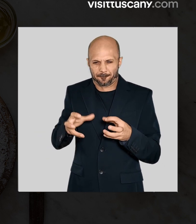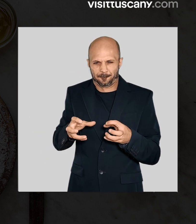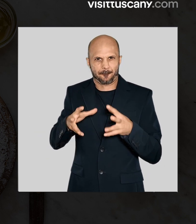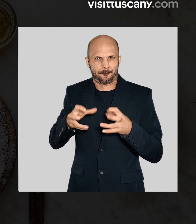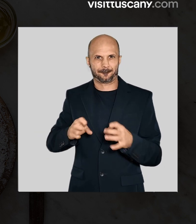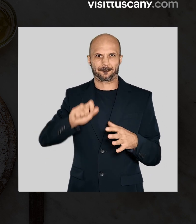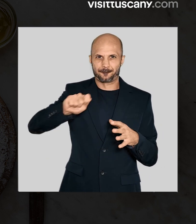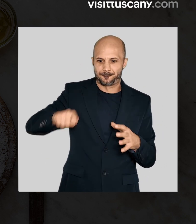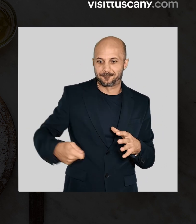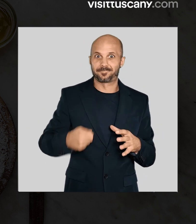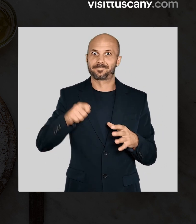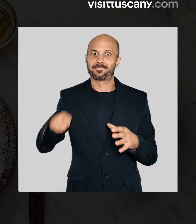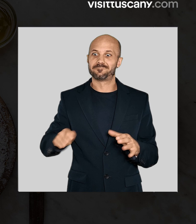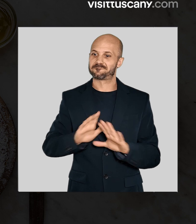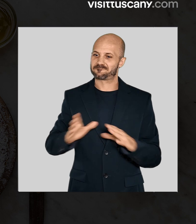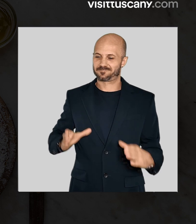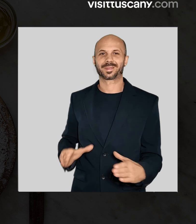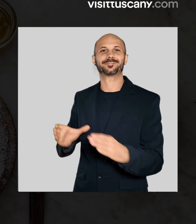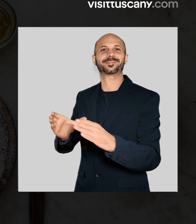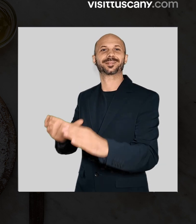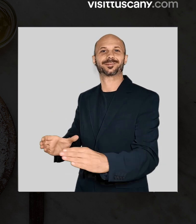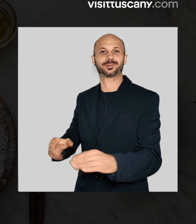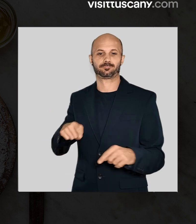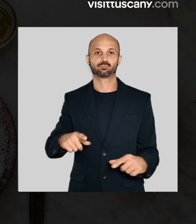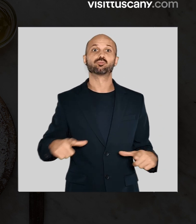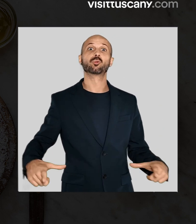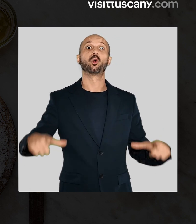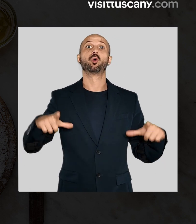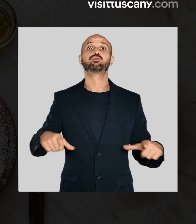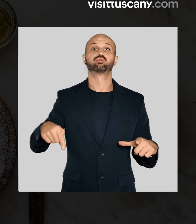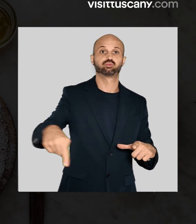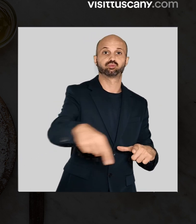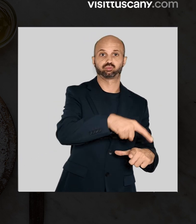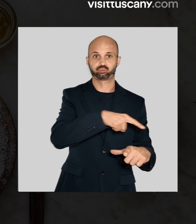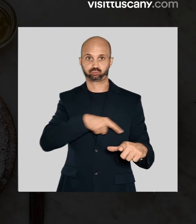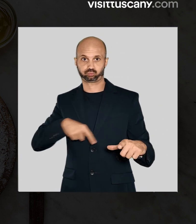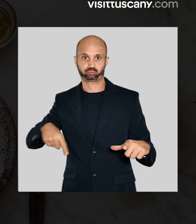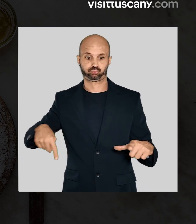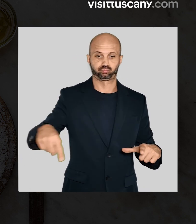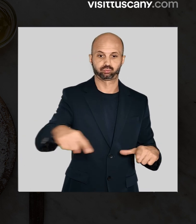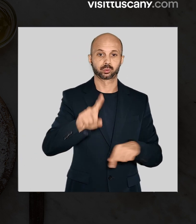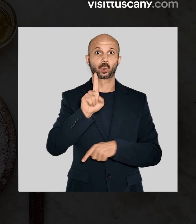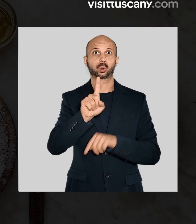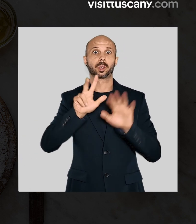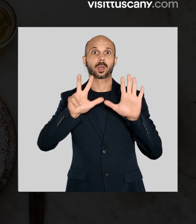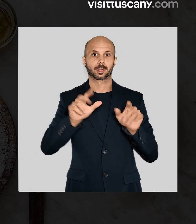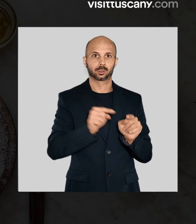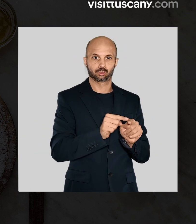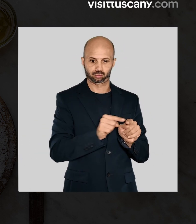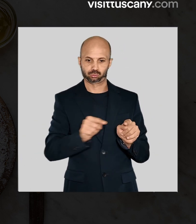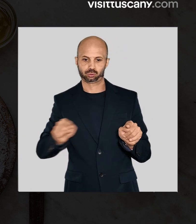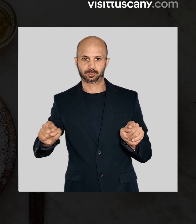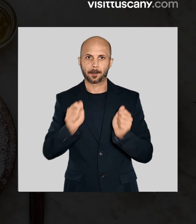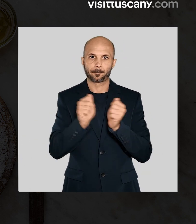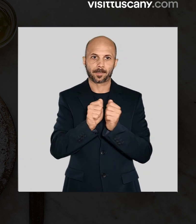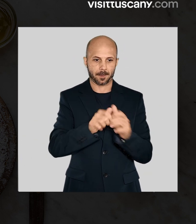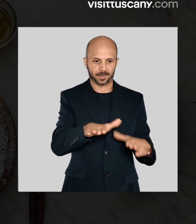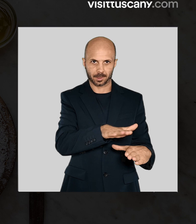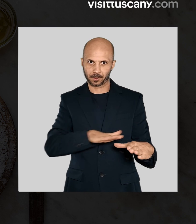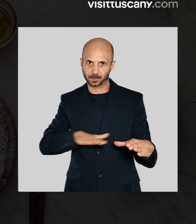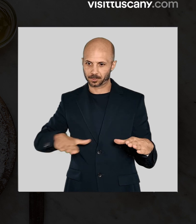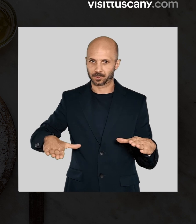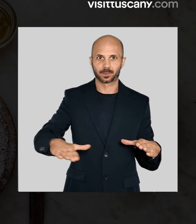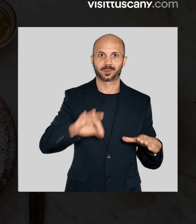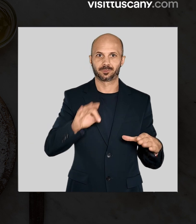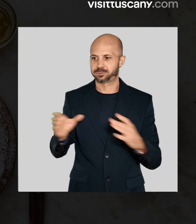Pour the syrup into the bowl with all the other ingredients and stir with a spoon to mix everything. It will be very hard